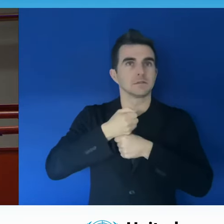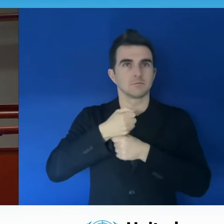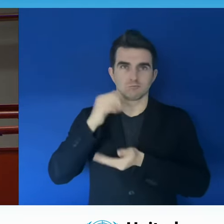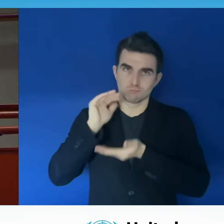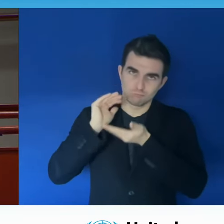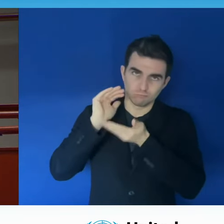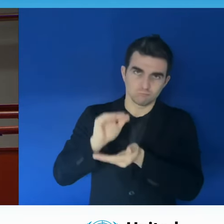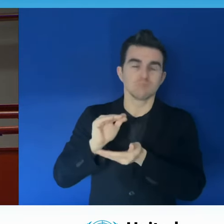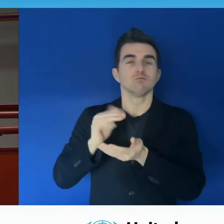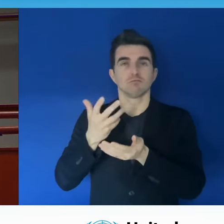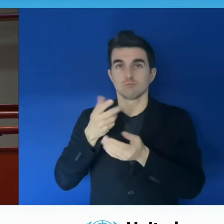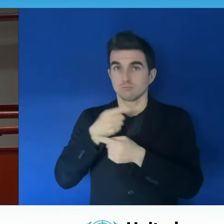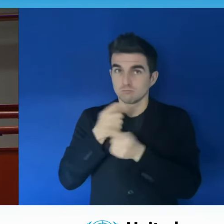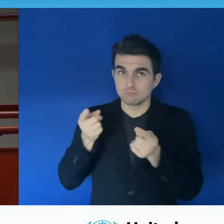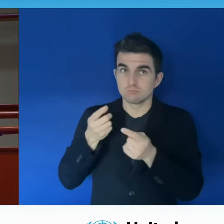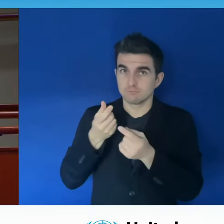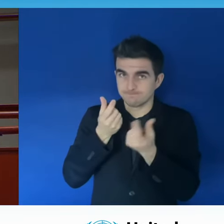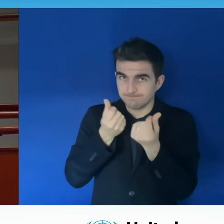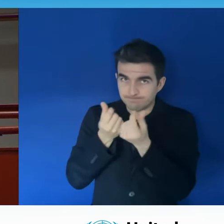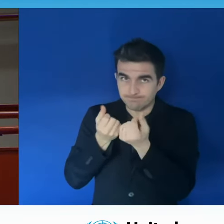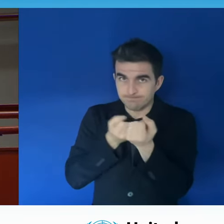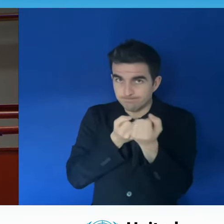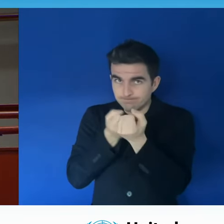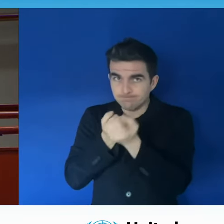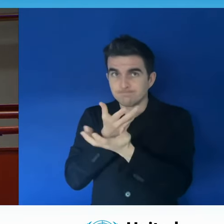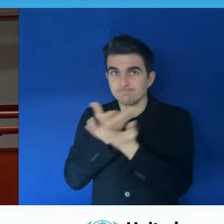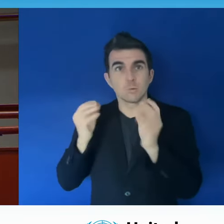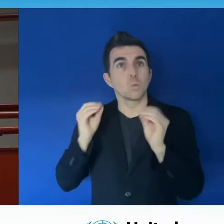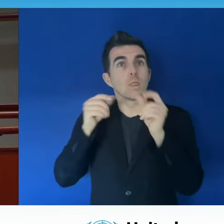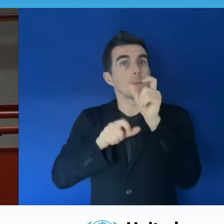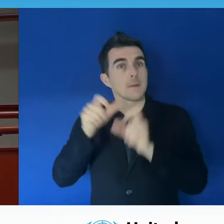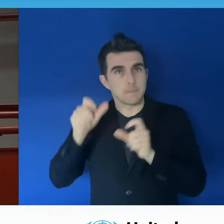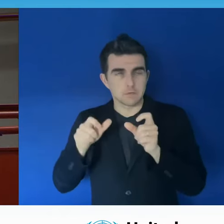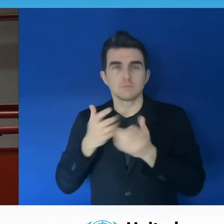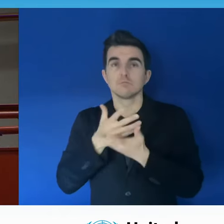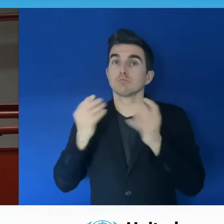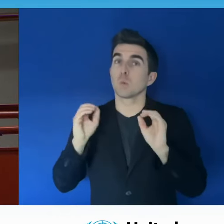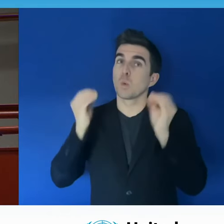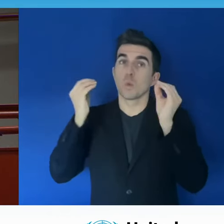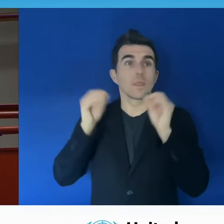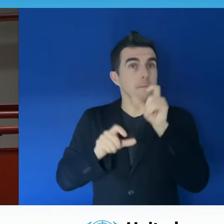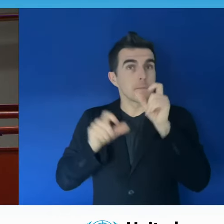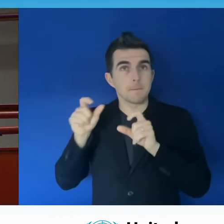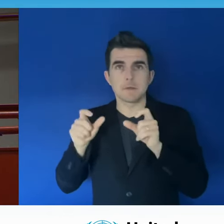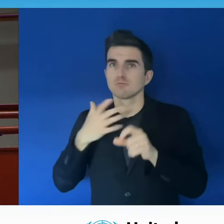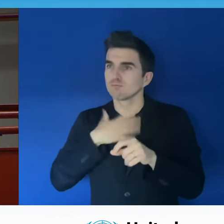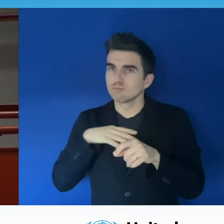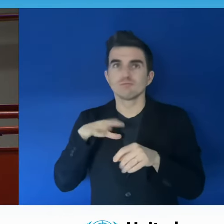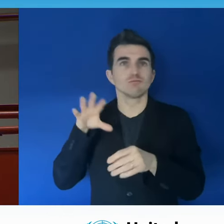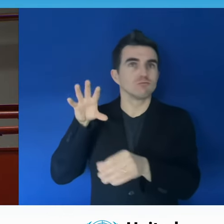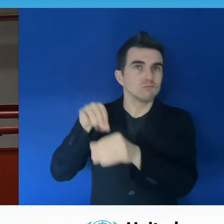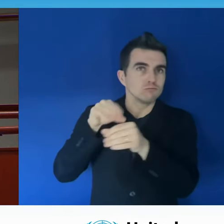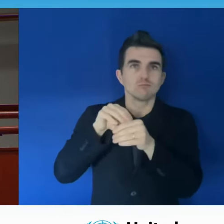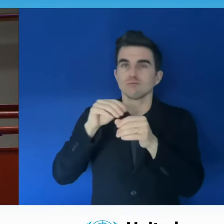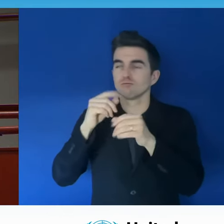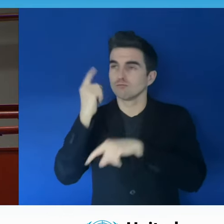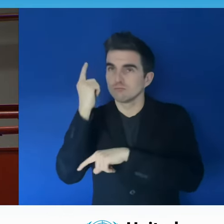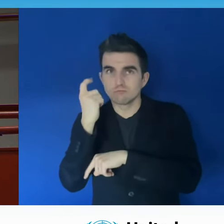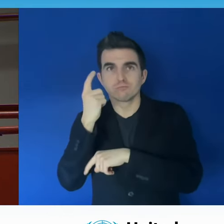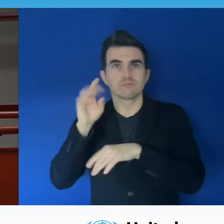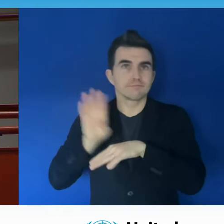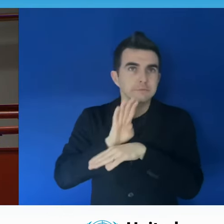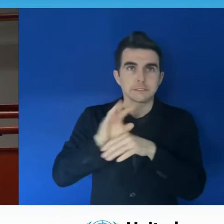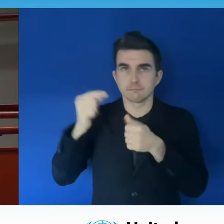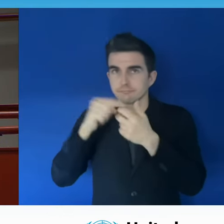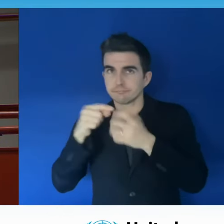entrepreneurs to start or expand their businesses. Additionally, we have established vocational training centers across the country